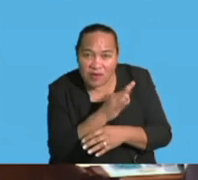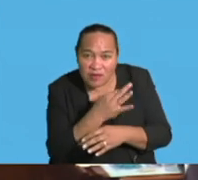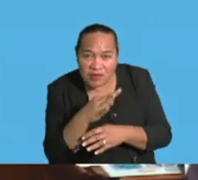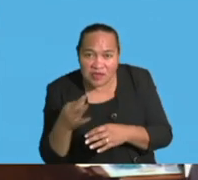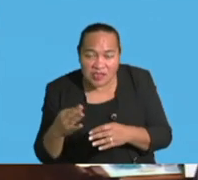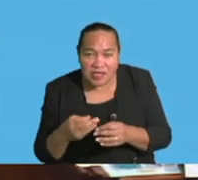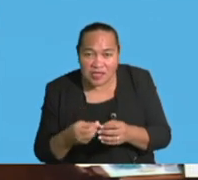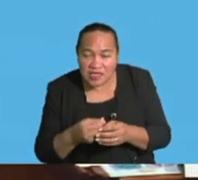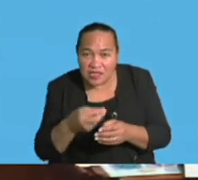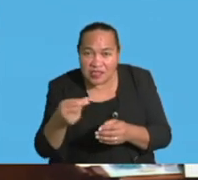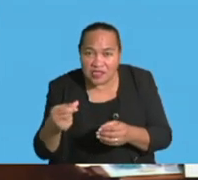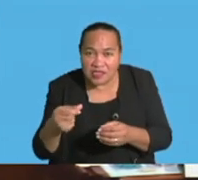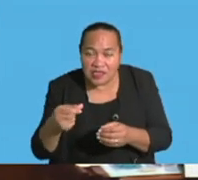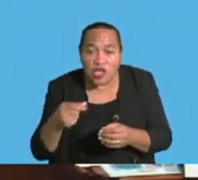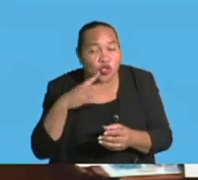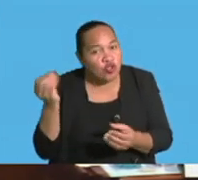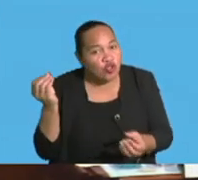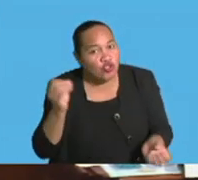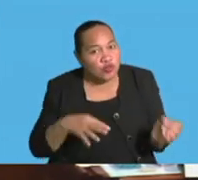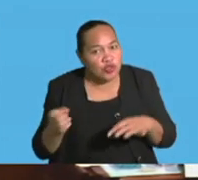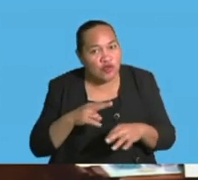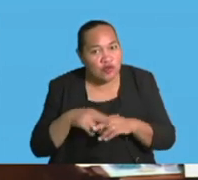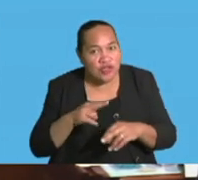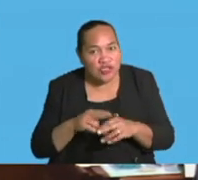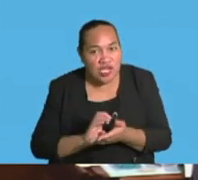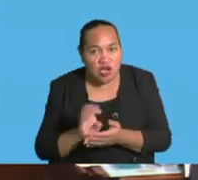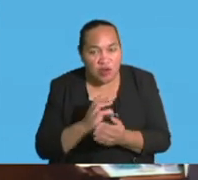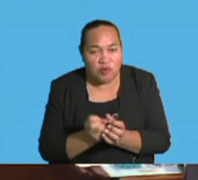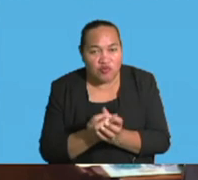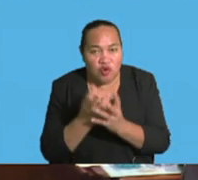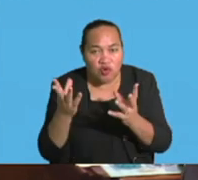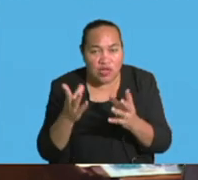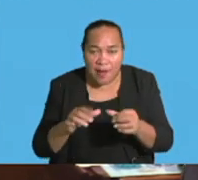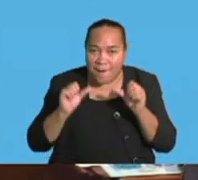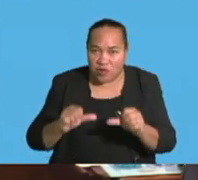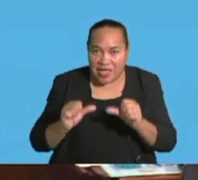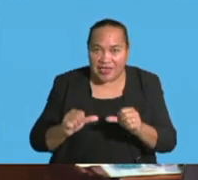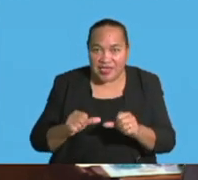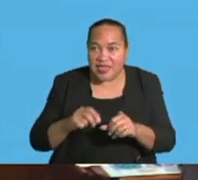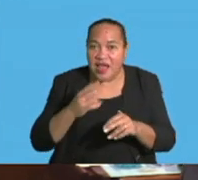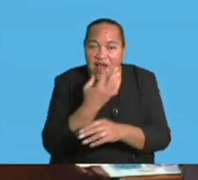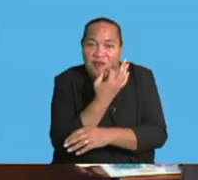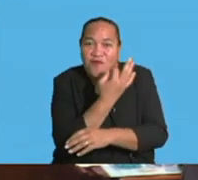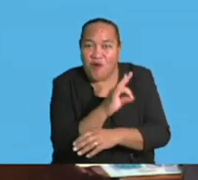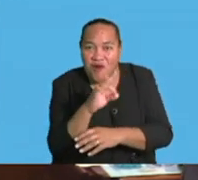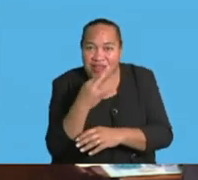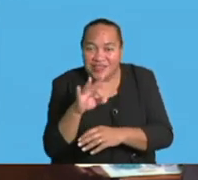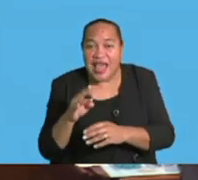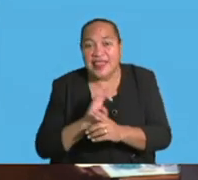sector's contribution to Fiji's economic growth and protecting Fiji's natural forest and the